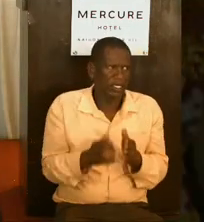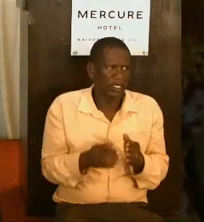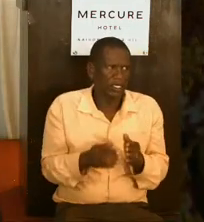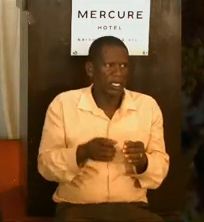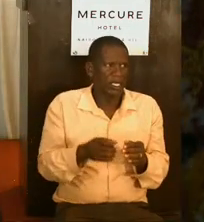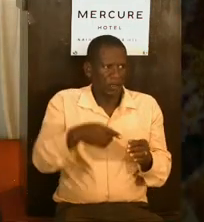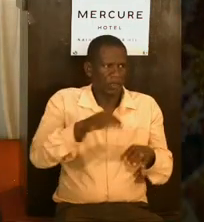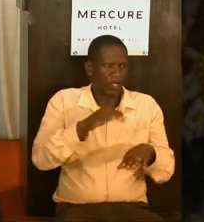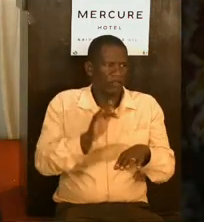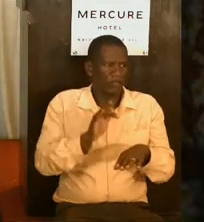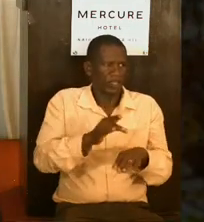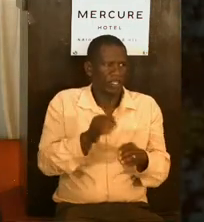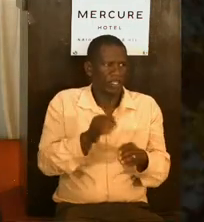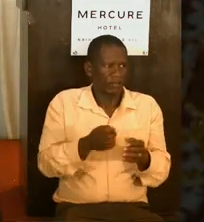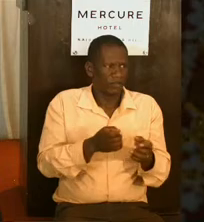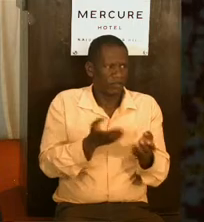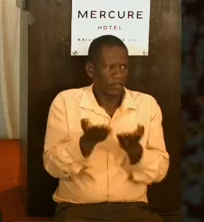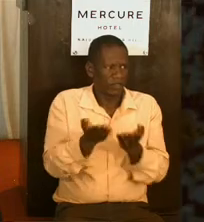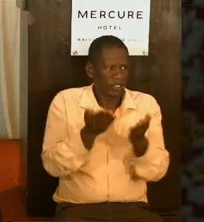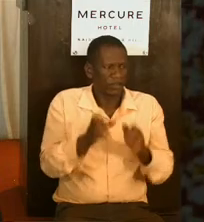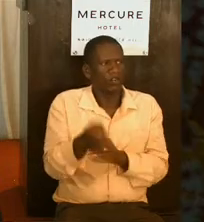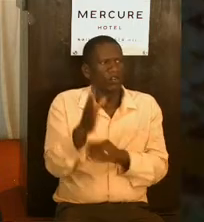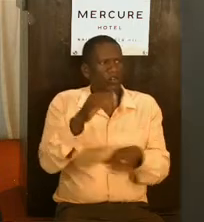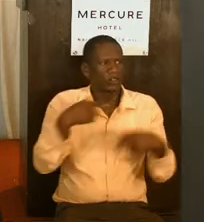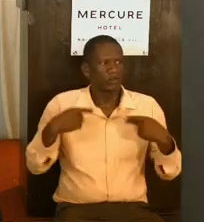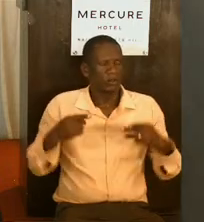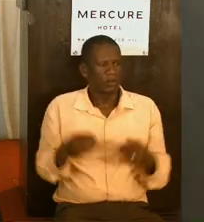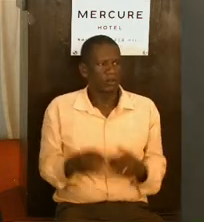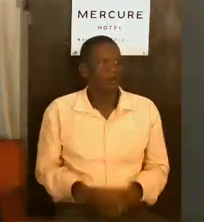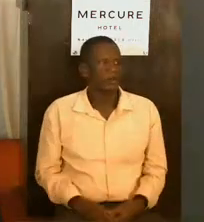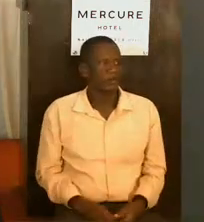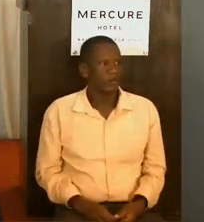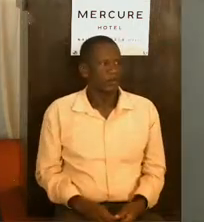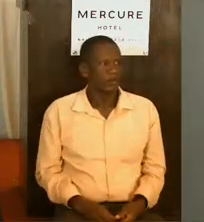are we effective Shepherds of God is people